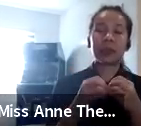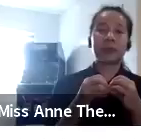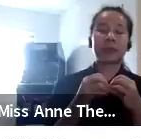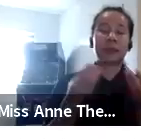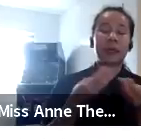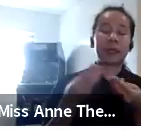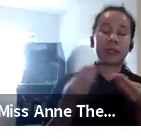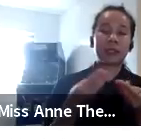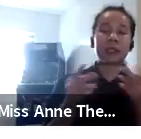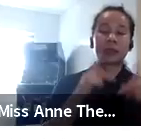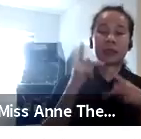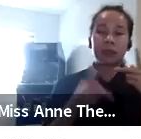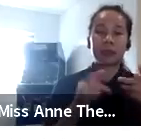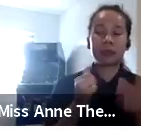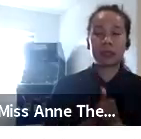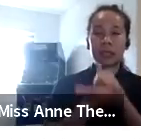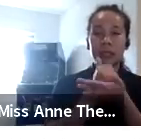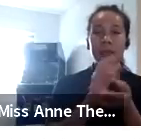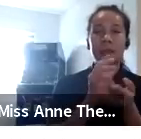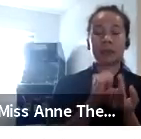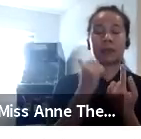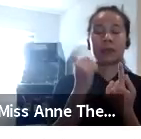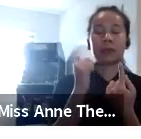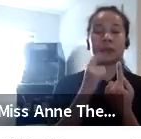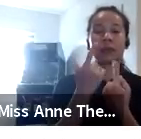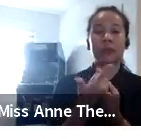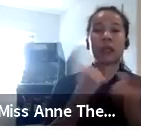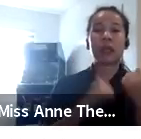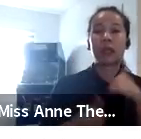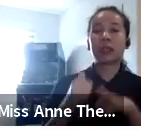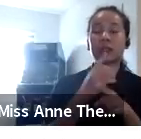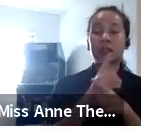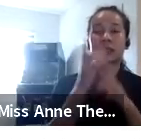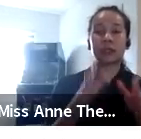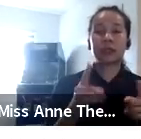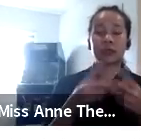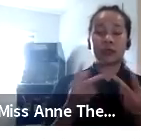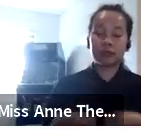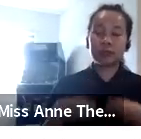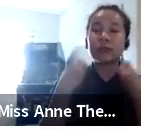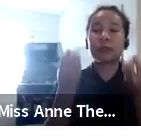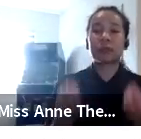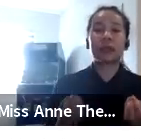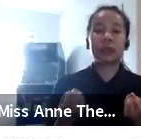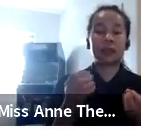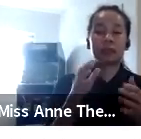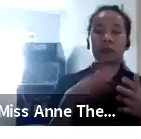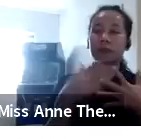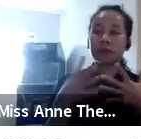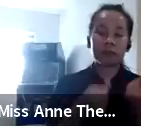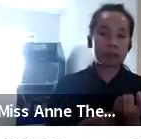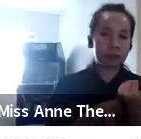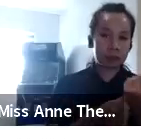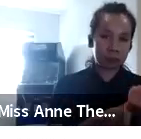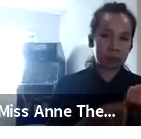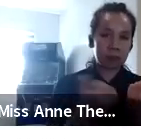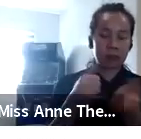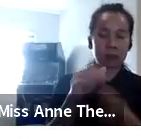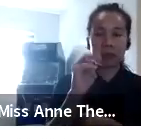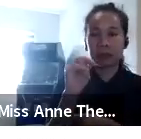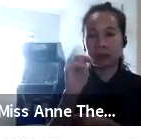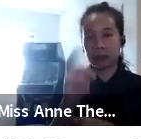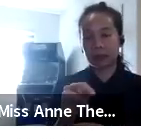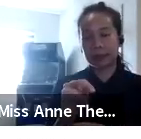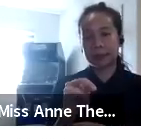helping the social action directors to provide whatever assistance they need.